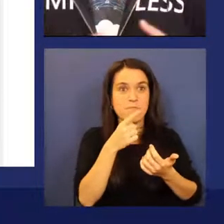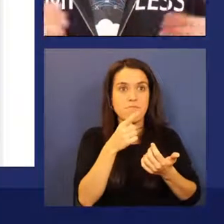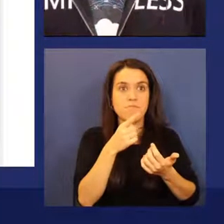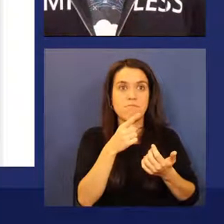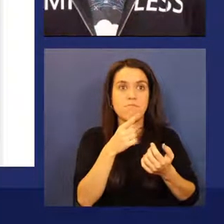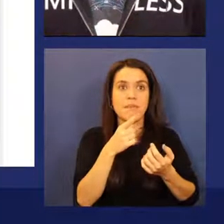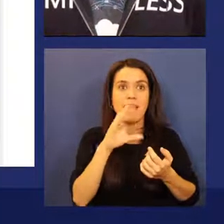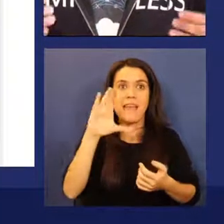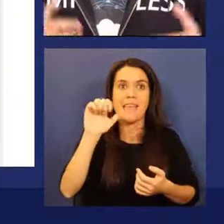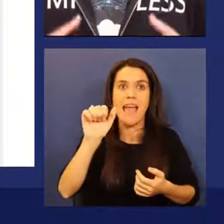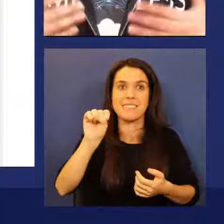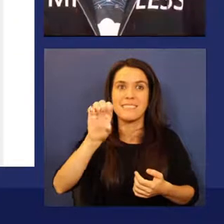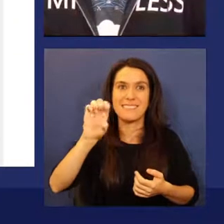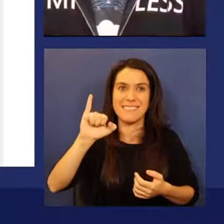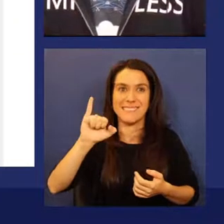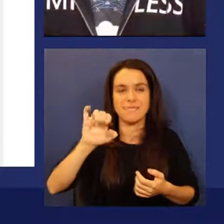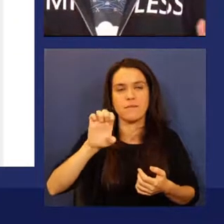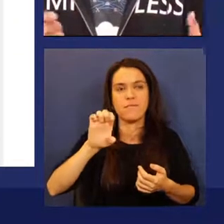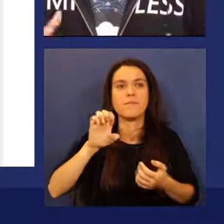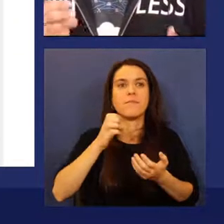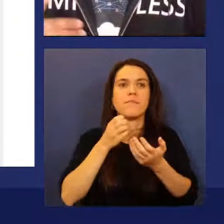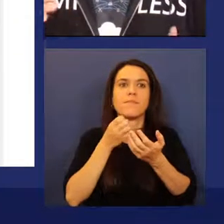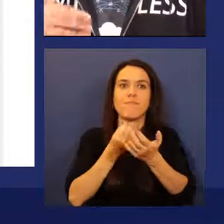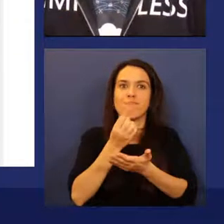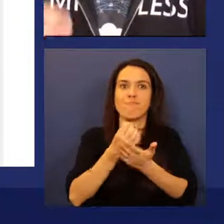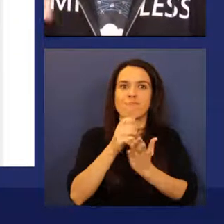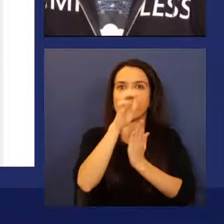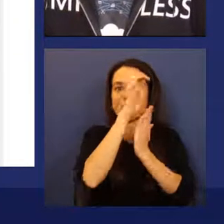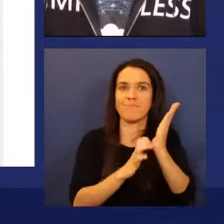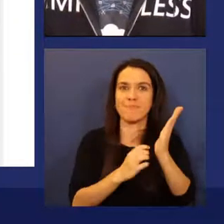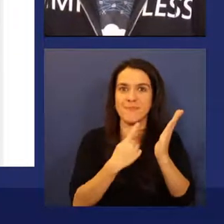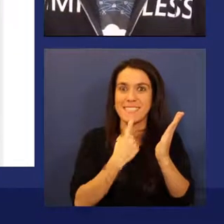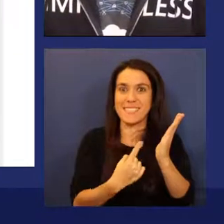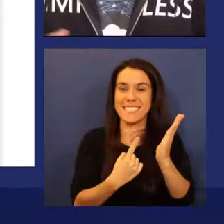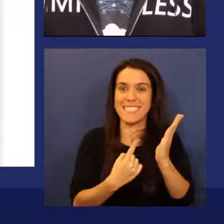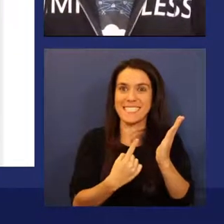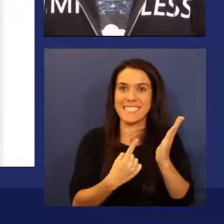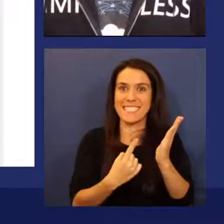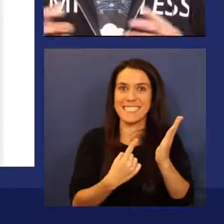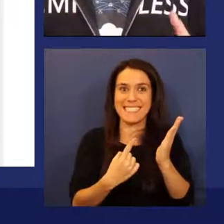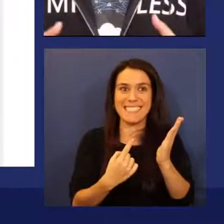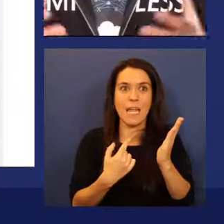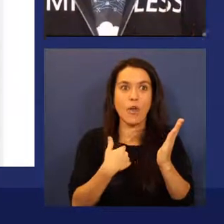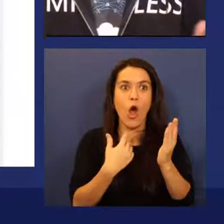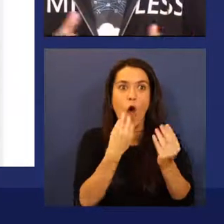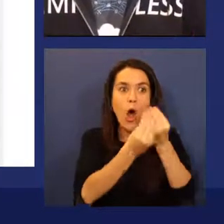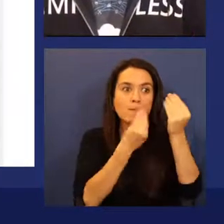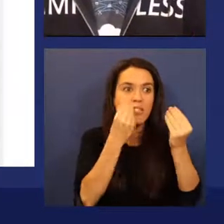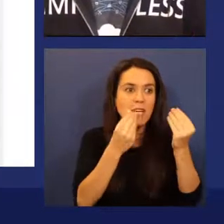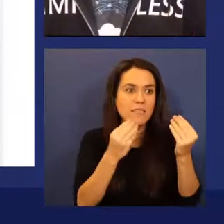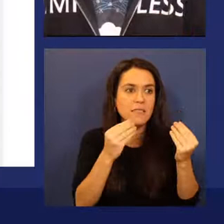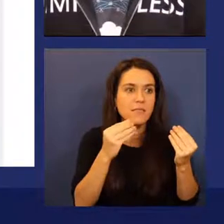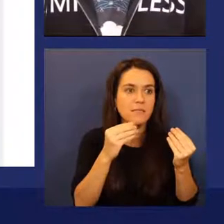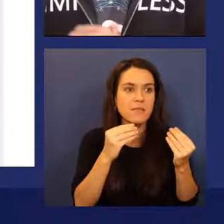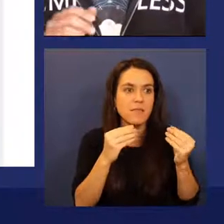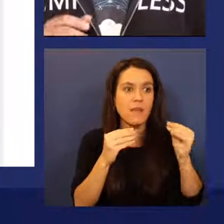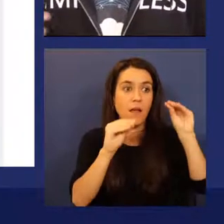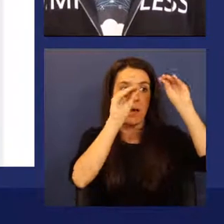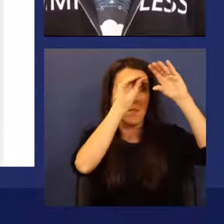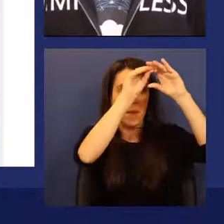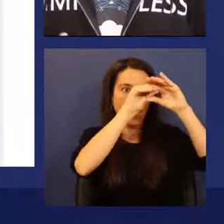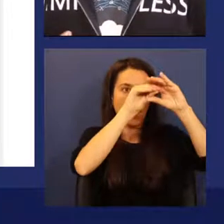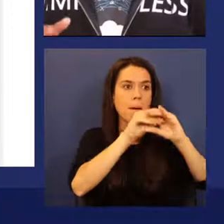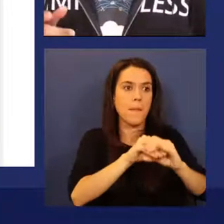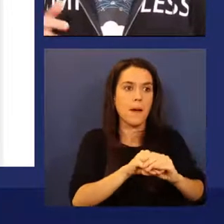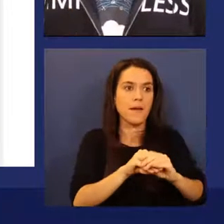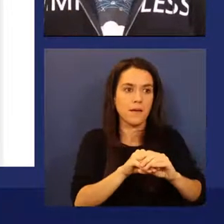what I've done with the recognition of objects for inventory counting and said, wow, you're